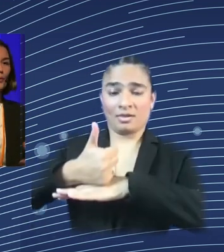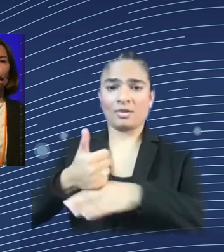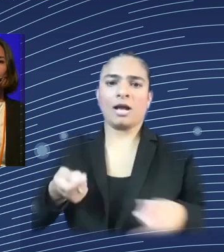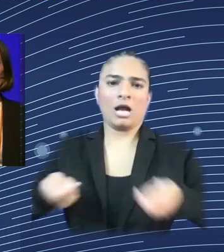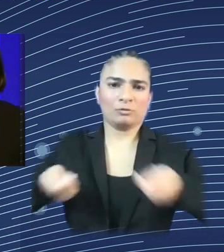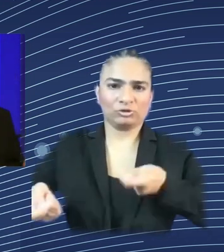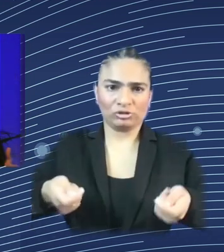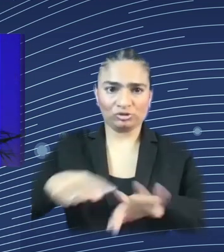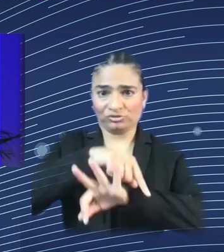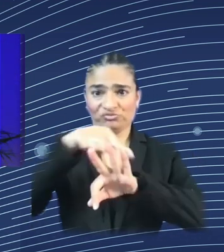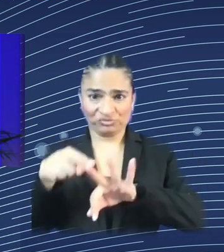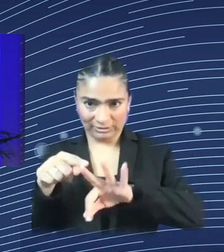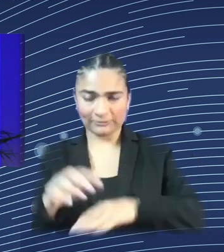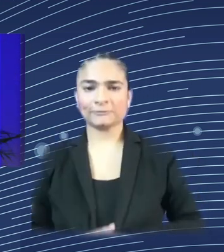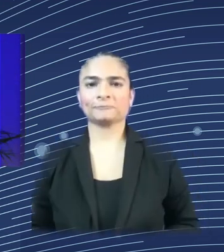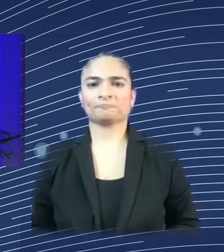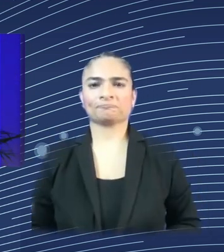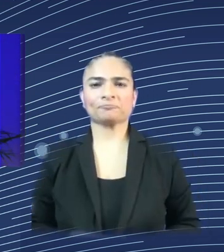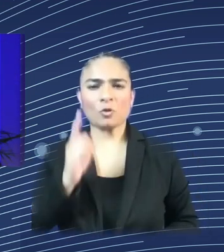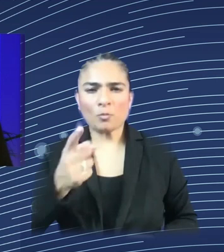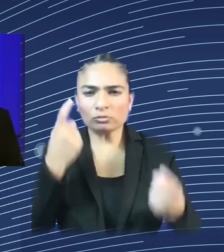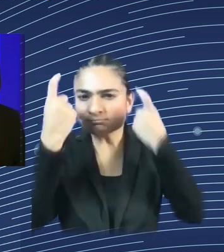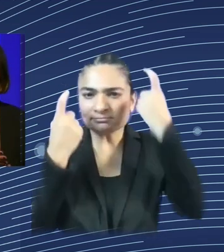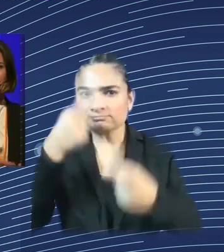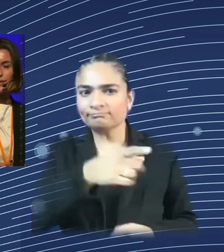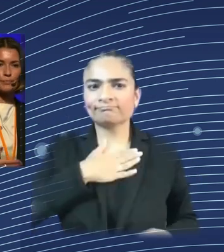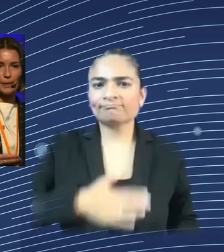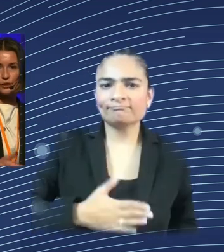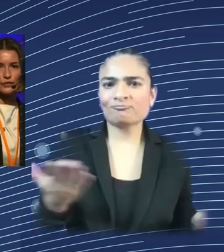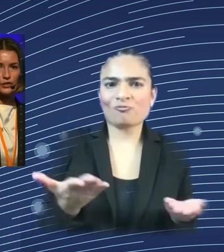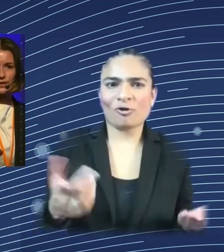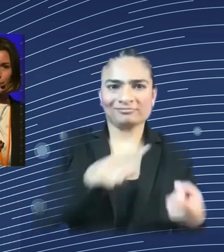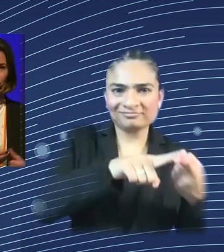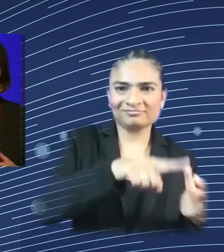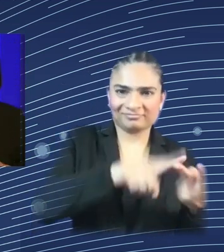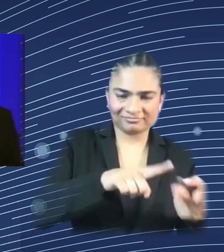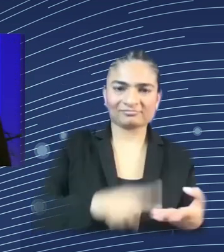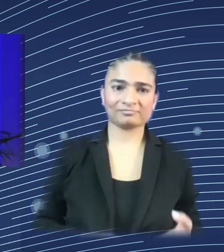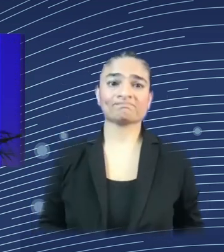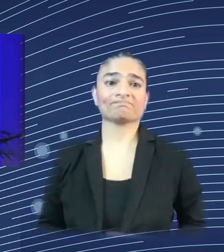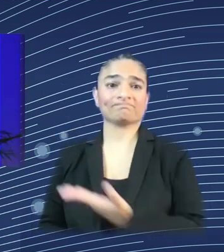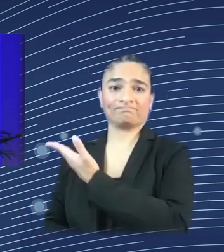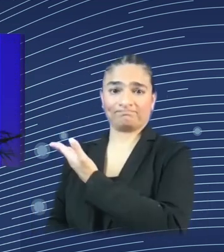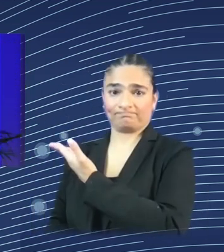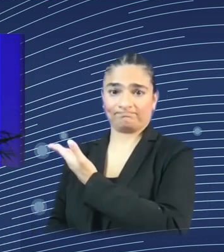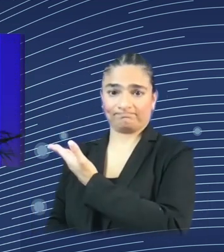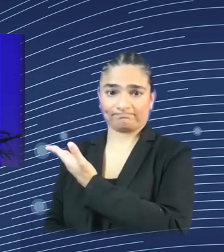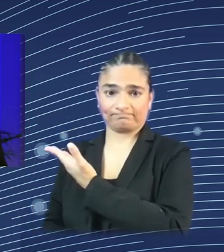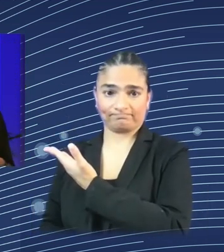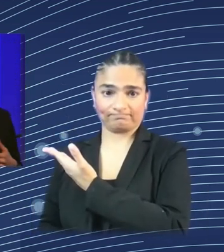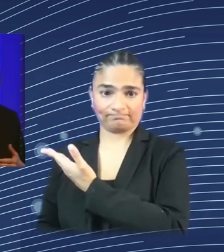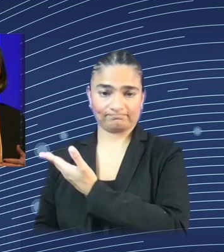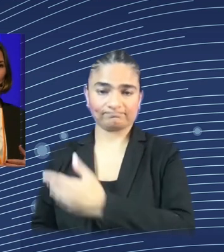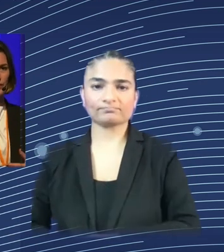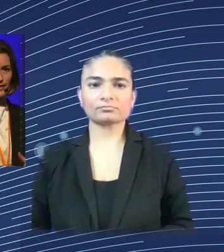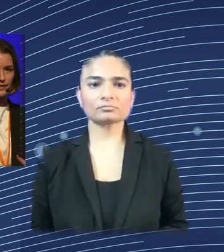So what we know already is involving users, public officials, but also maybe citizens in the